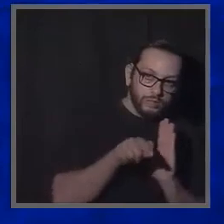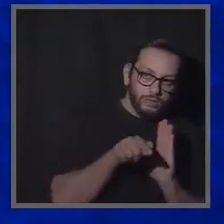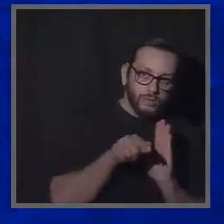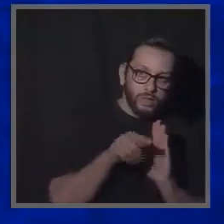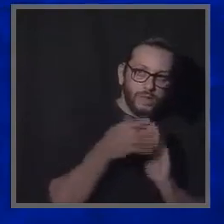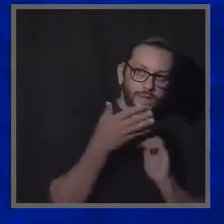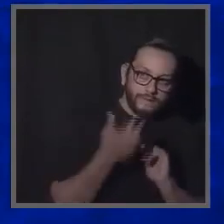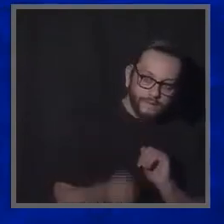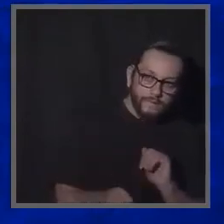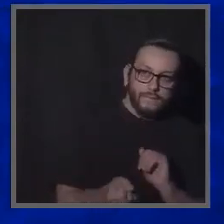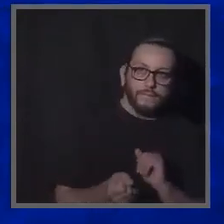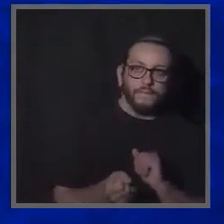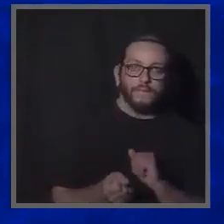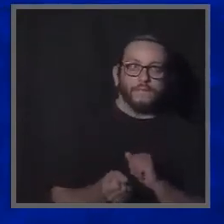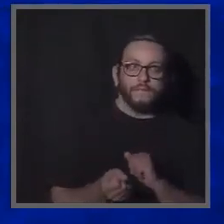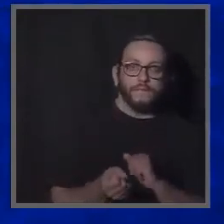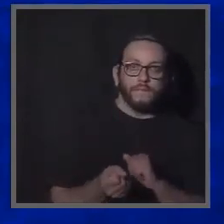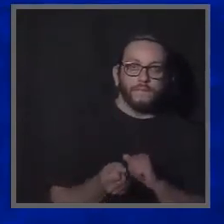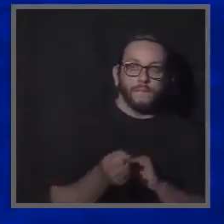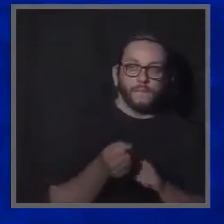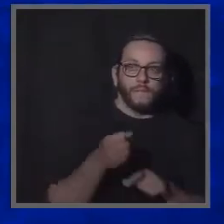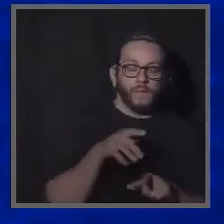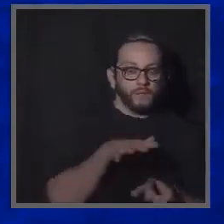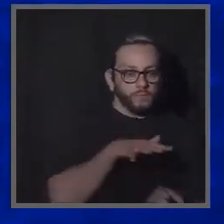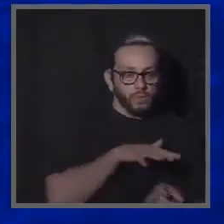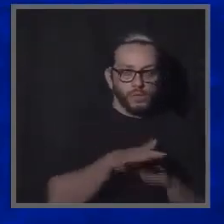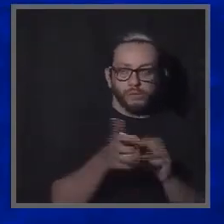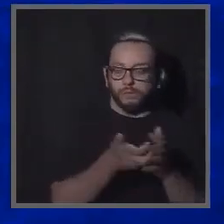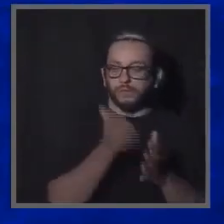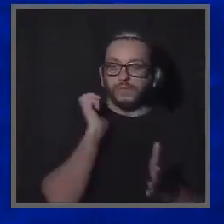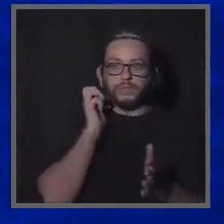real impact are the ones that